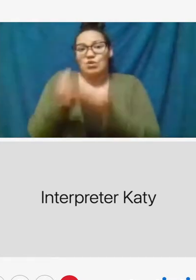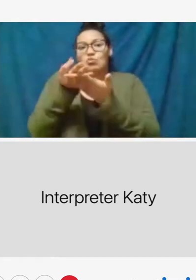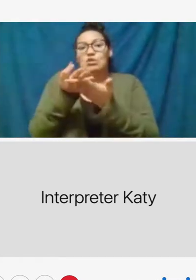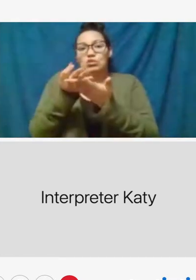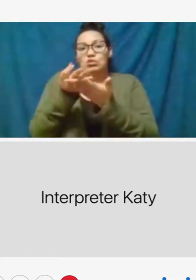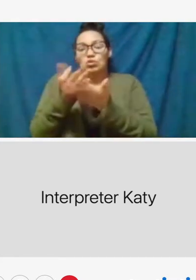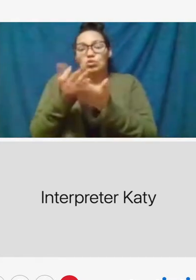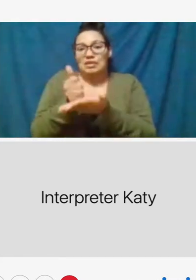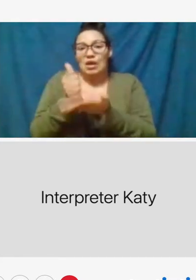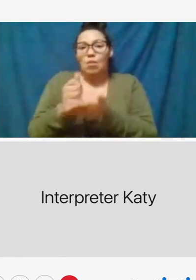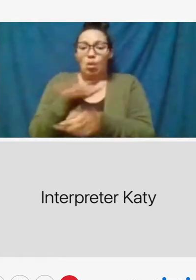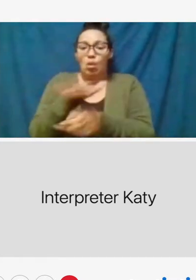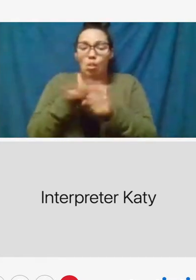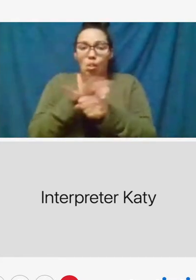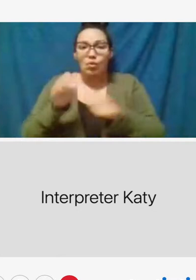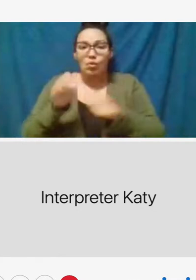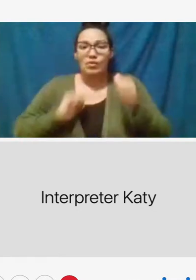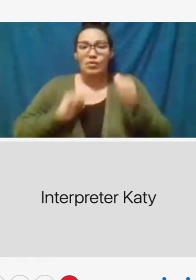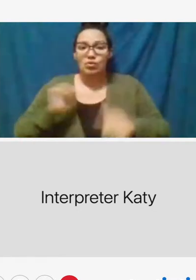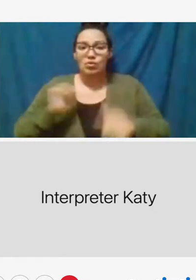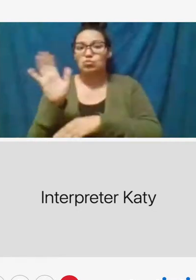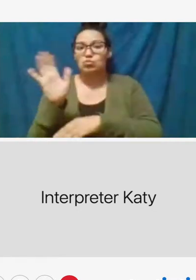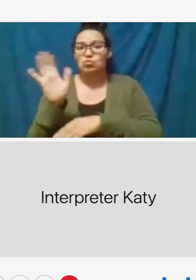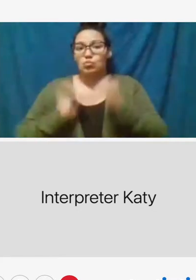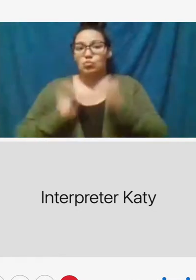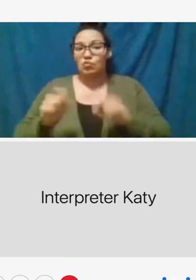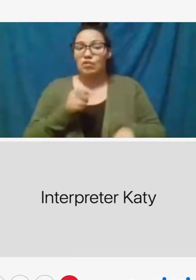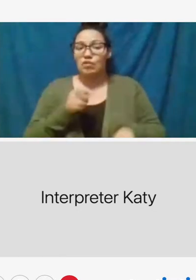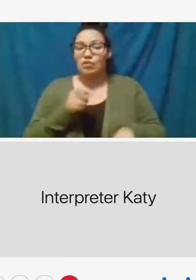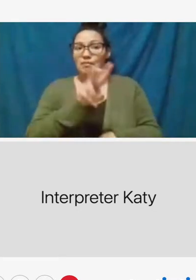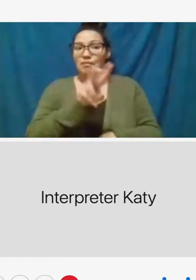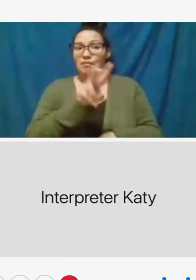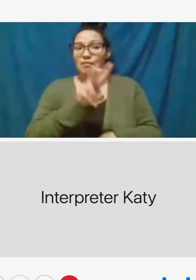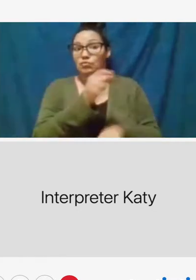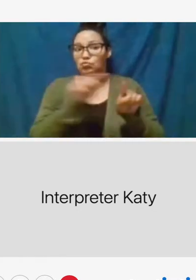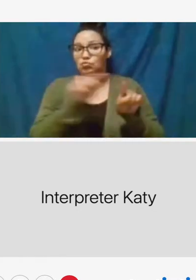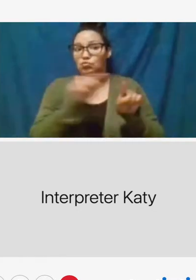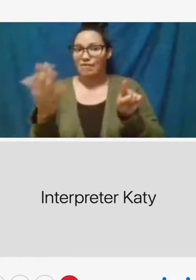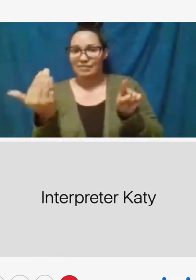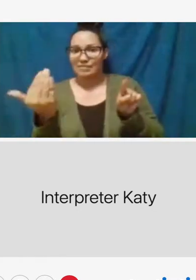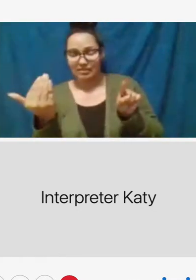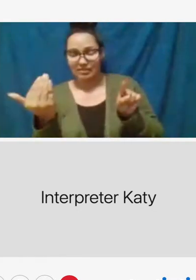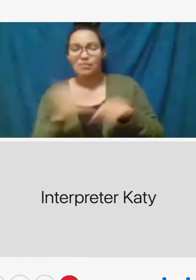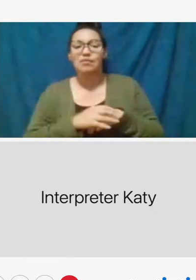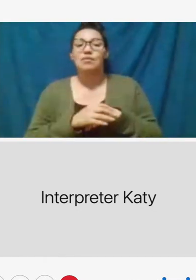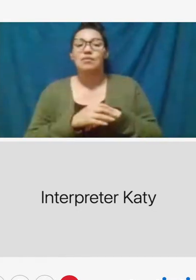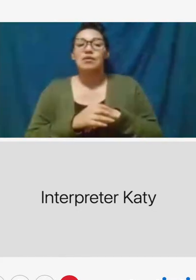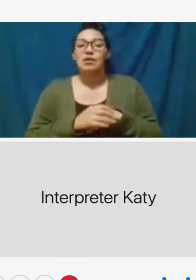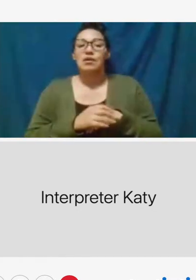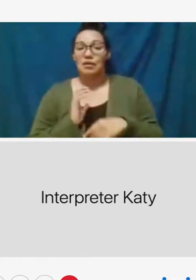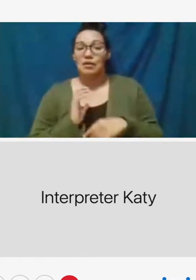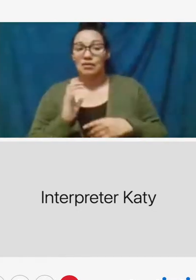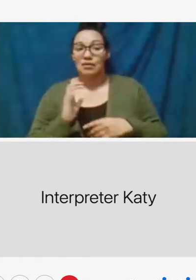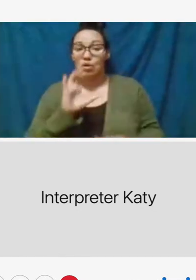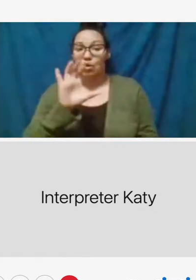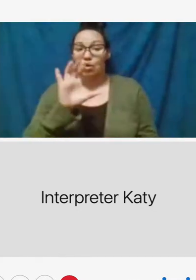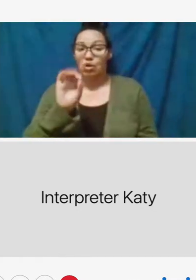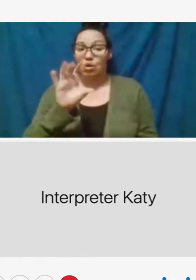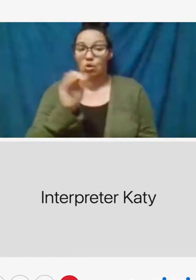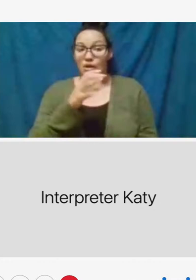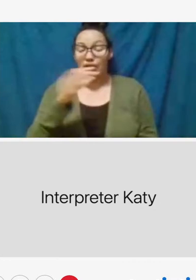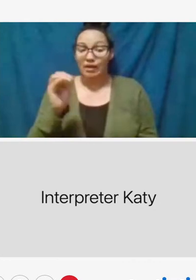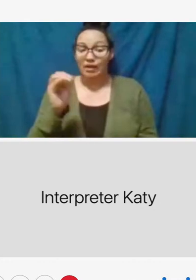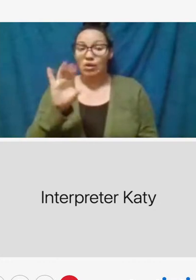the same four days from November 12th to 15th lington High School's coral and theater students performed their